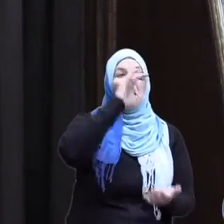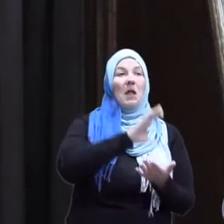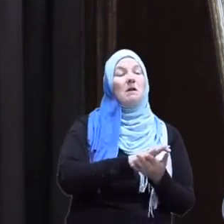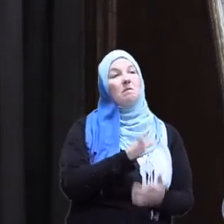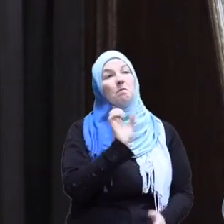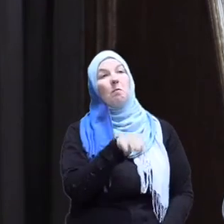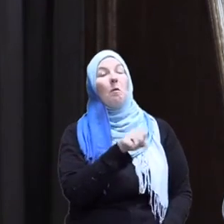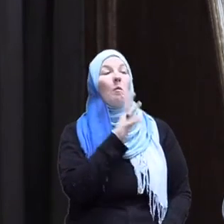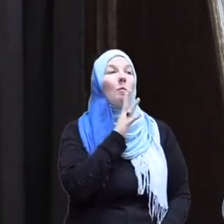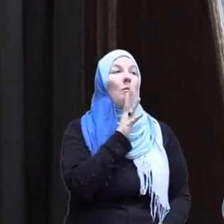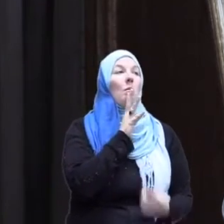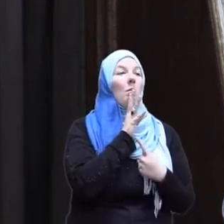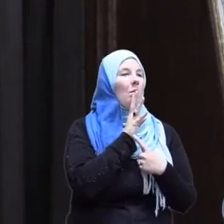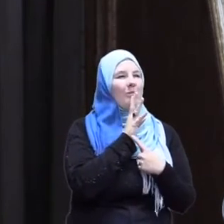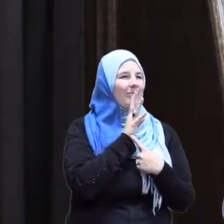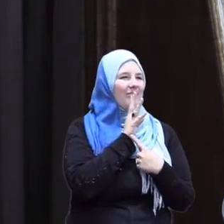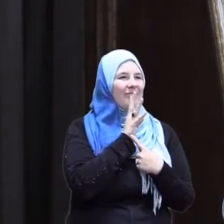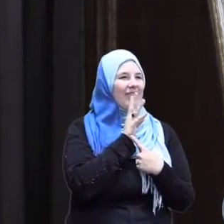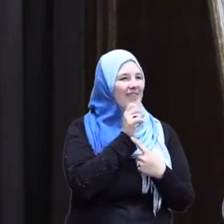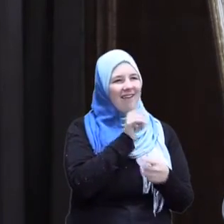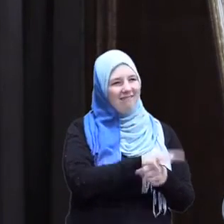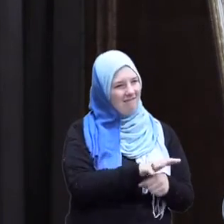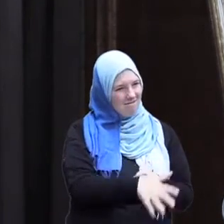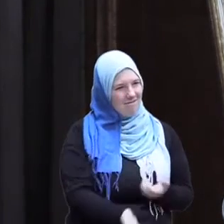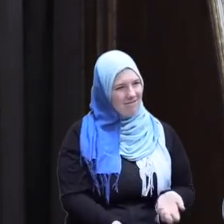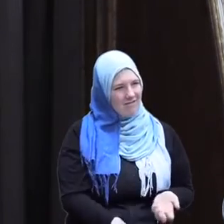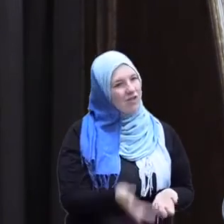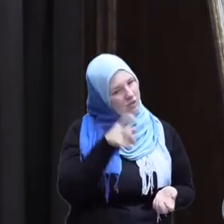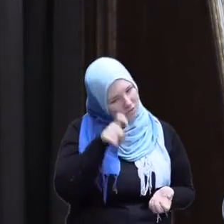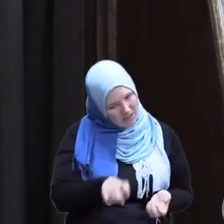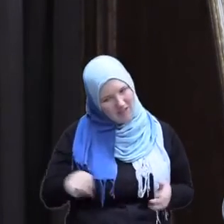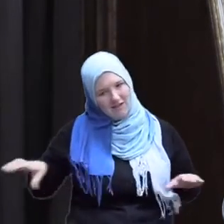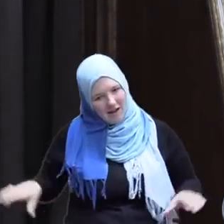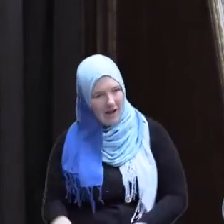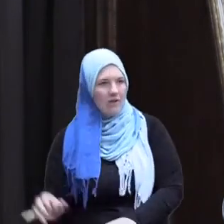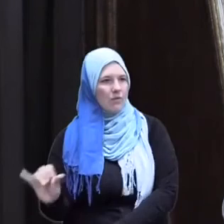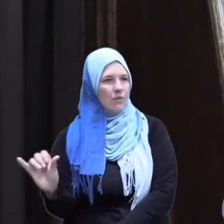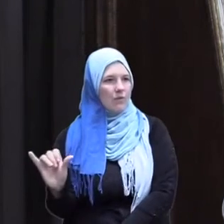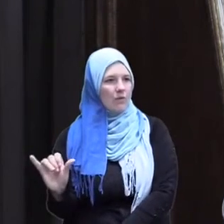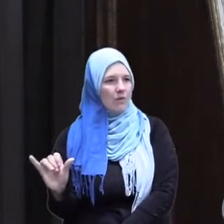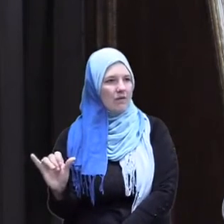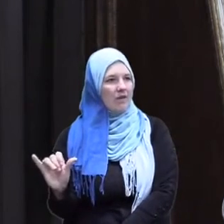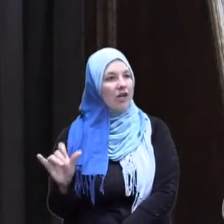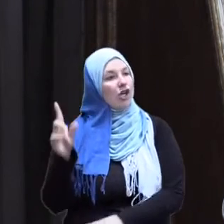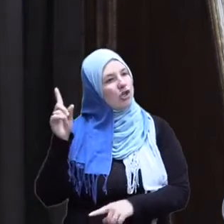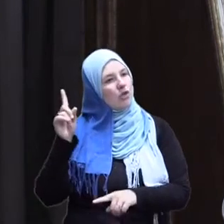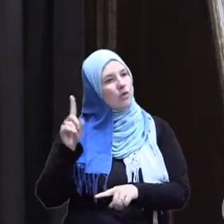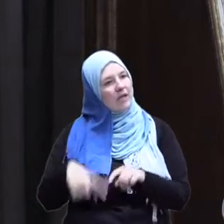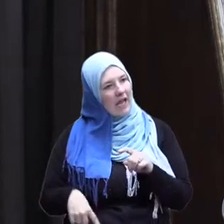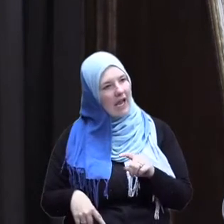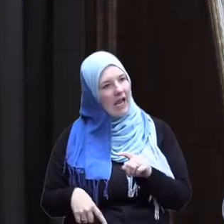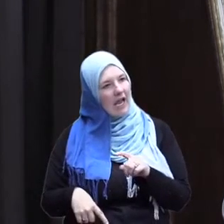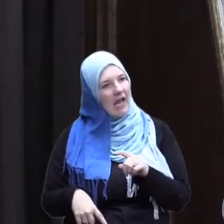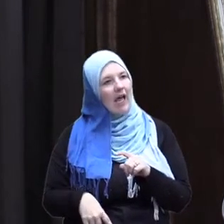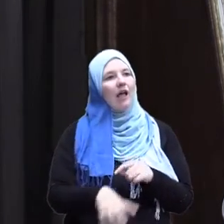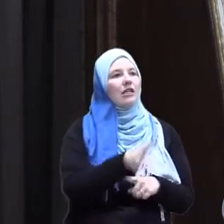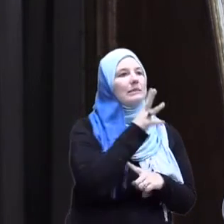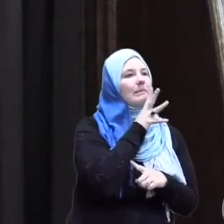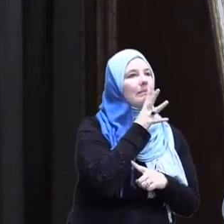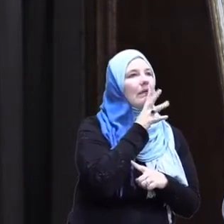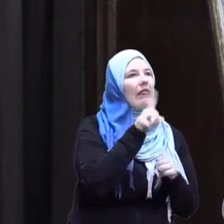Allah, you must act accordingly. You can't act contrary to what you